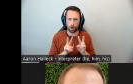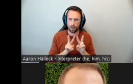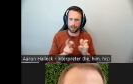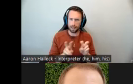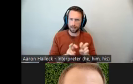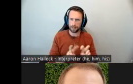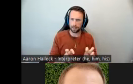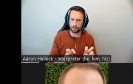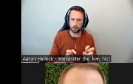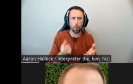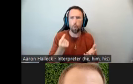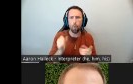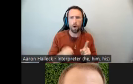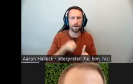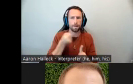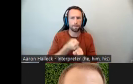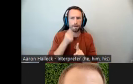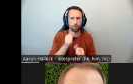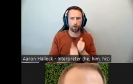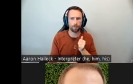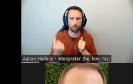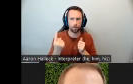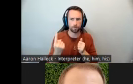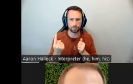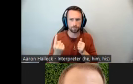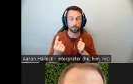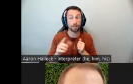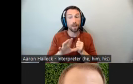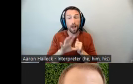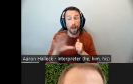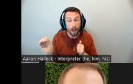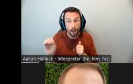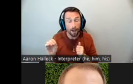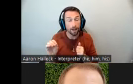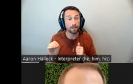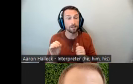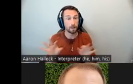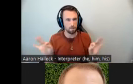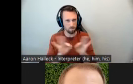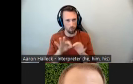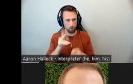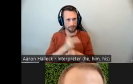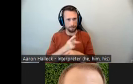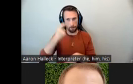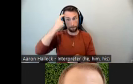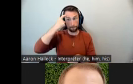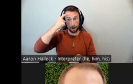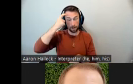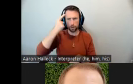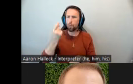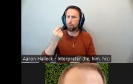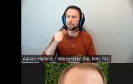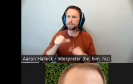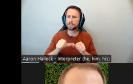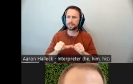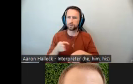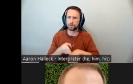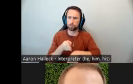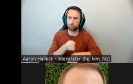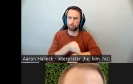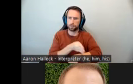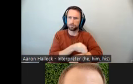are producing for everyone. And I want us to keep our minds on continuous improvement,